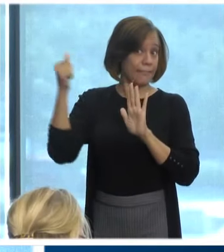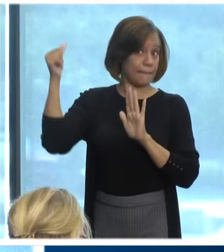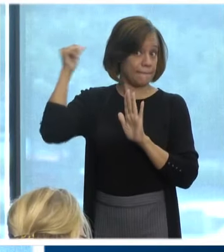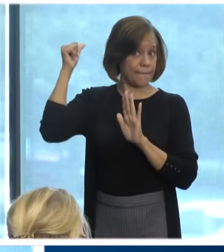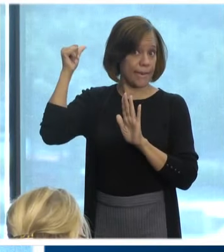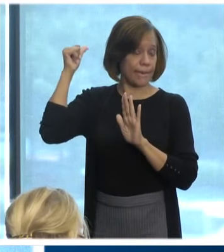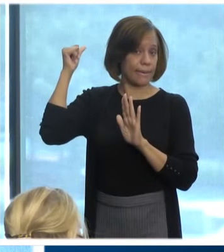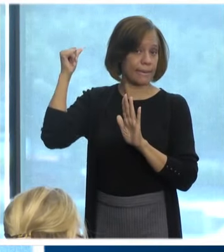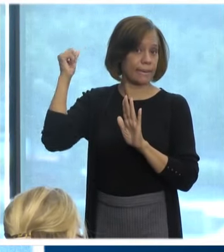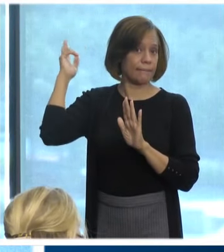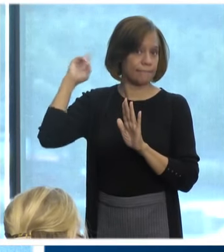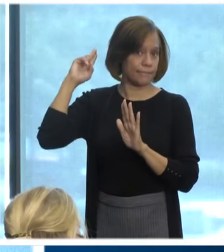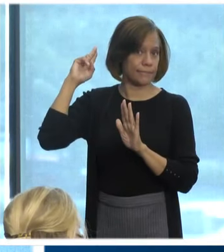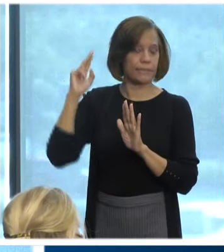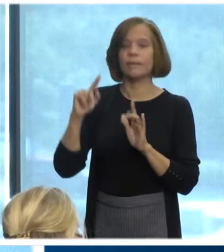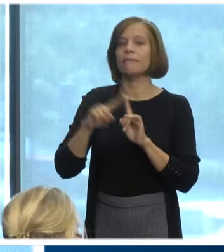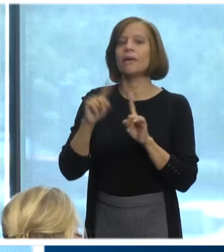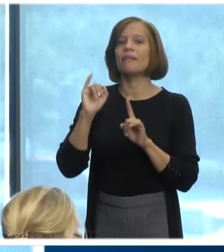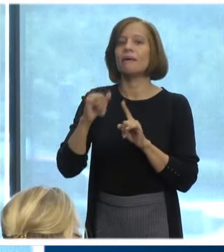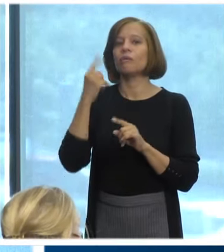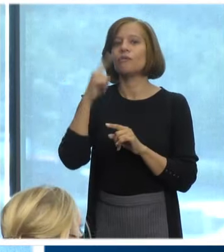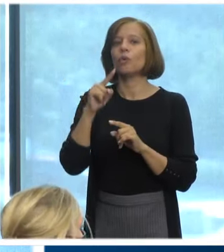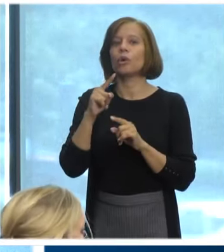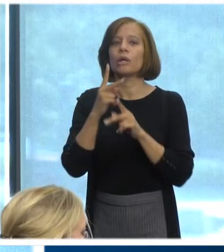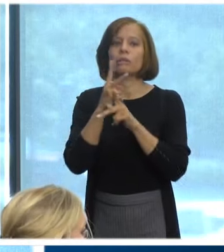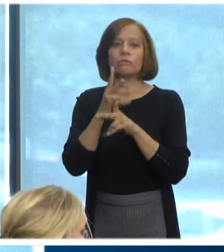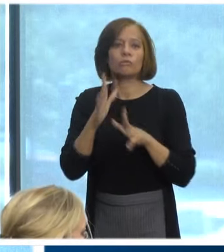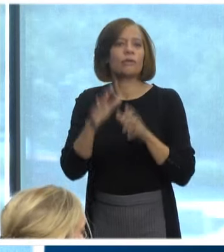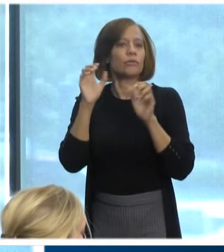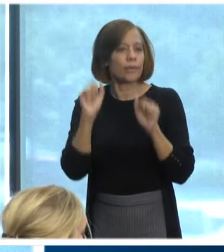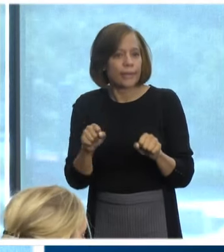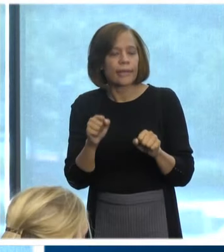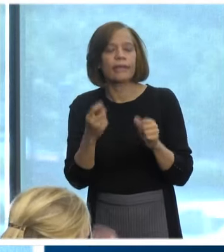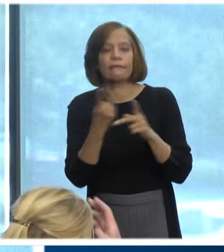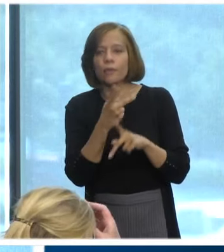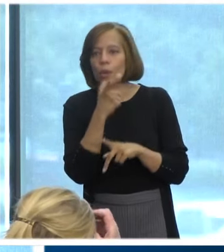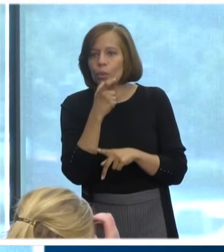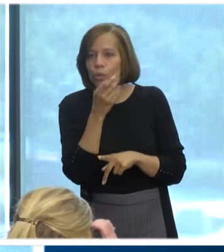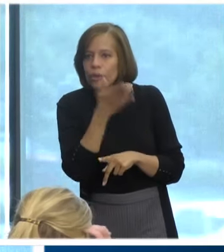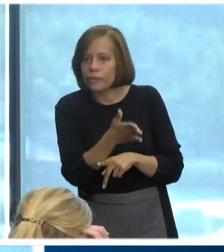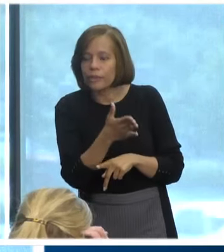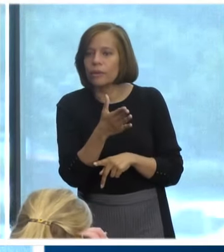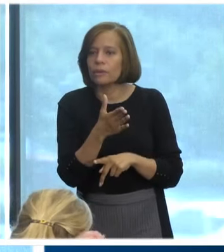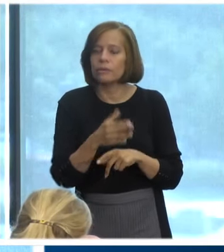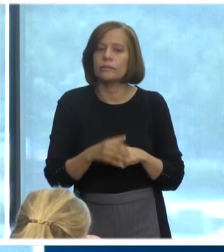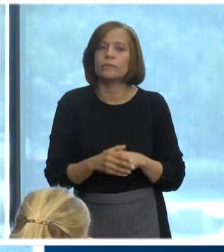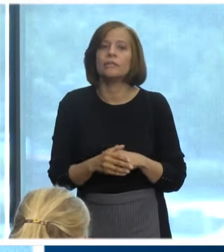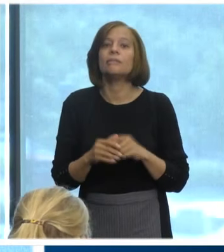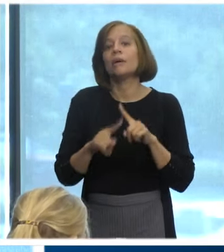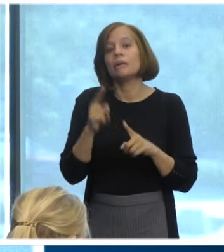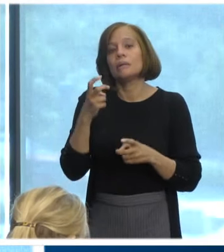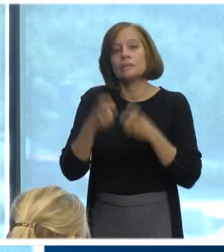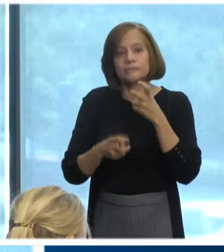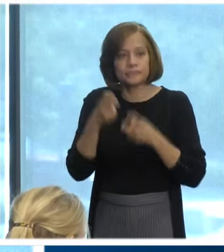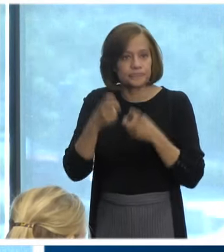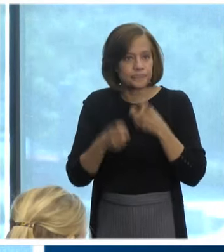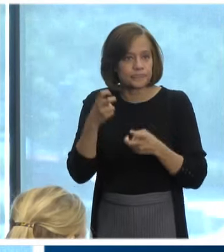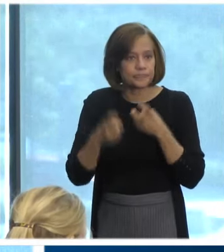there, but that was for the supervisors behind to be able to know who to call out to what's going on. What the problem was is there was